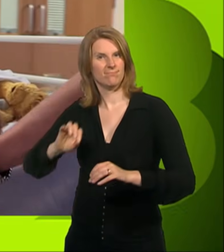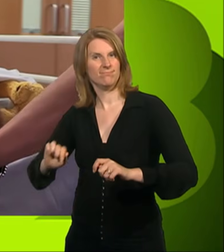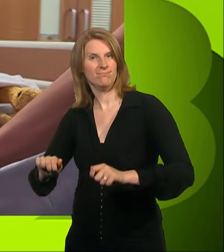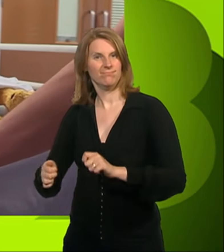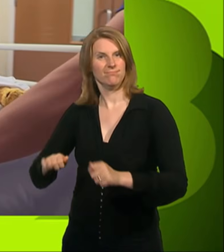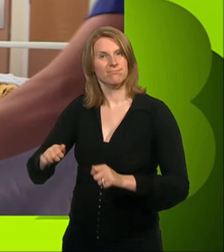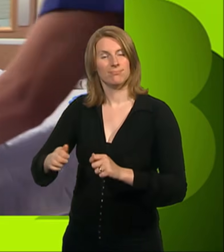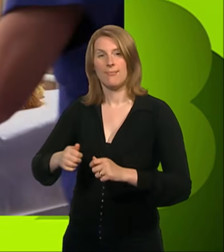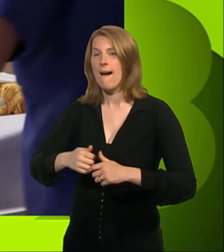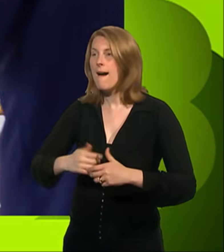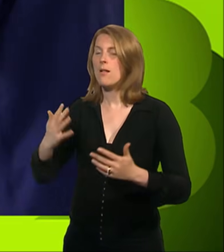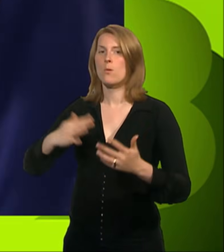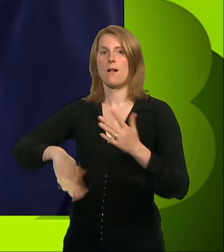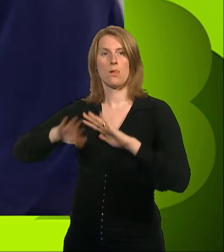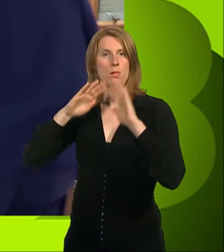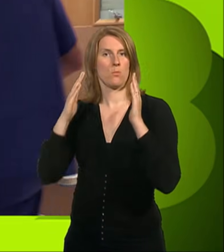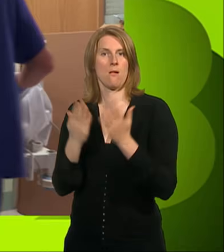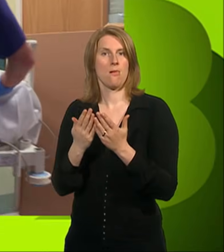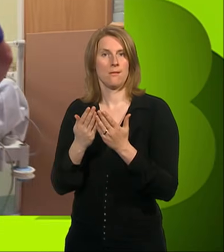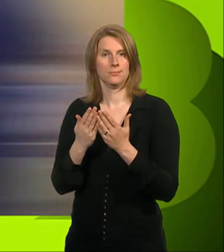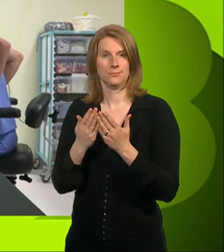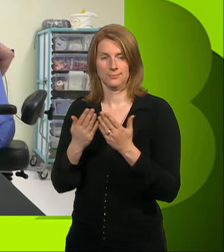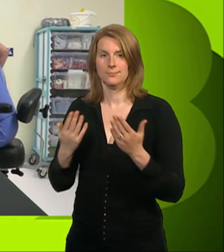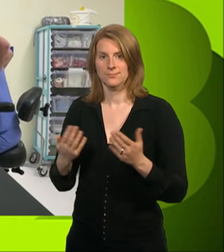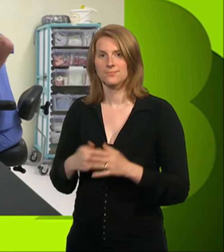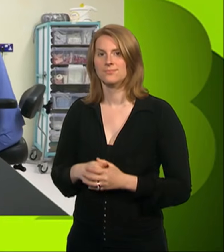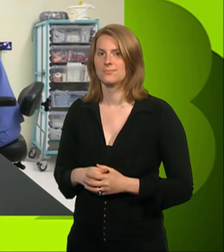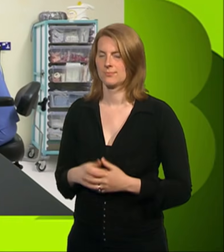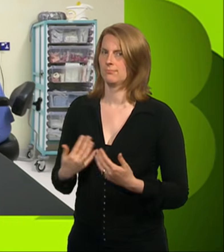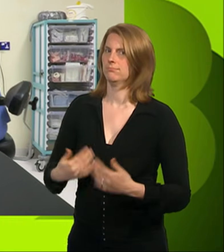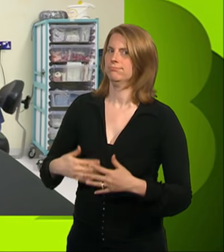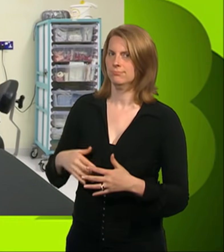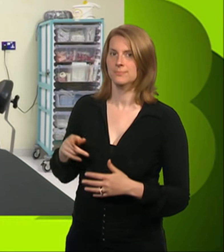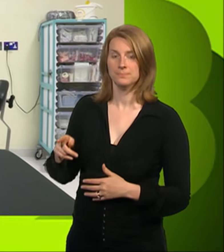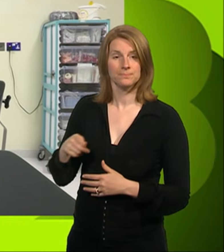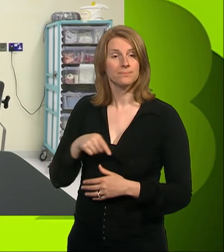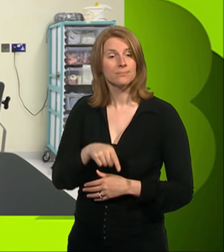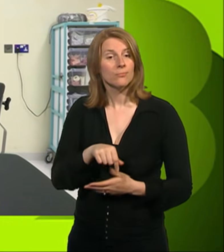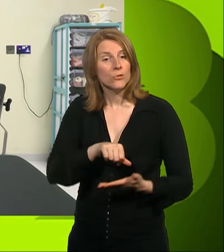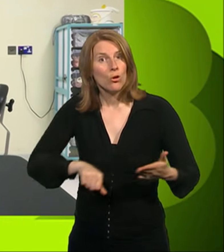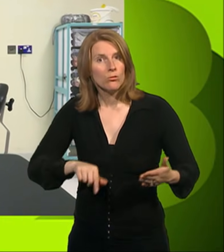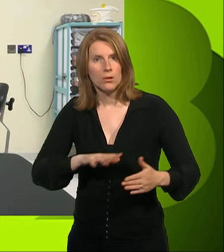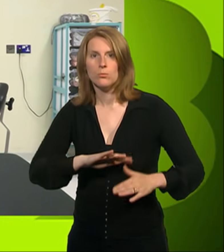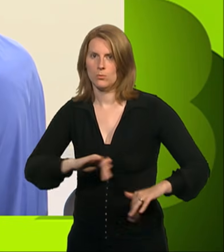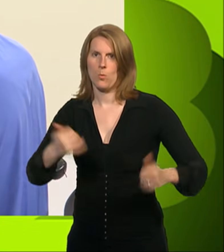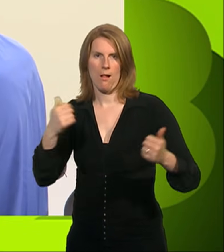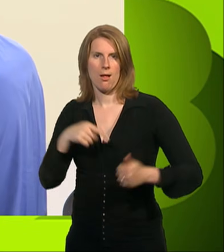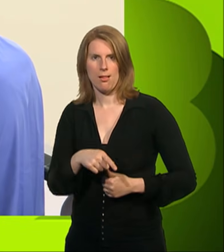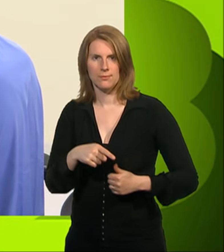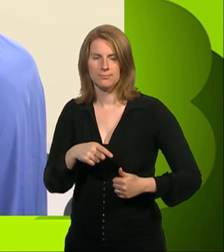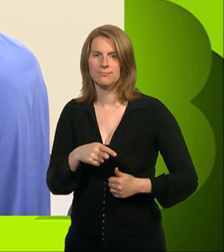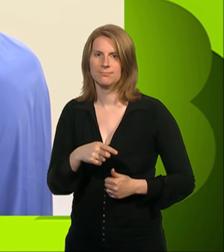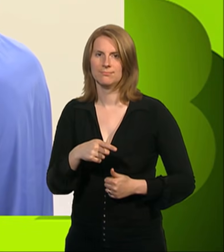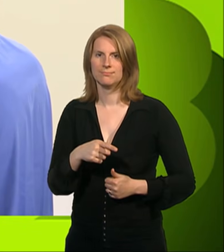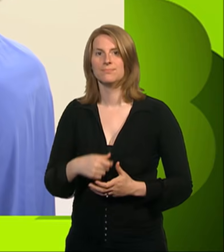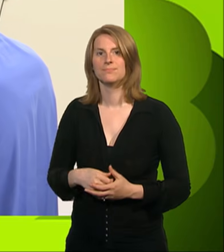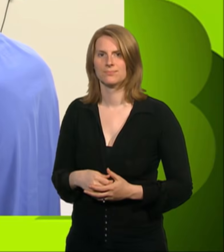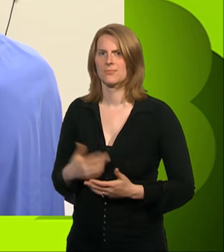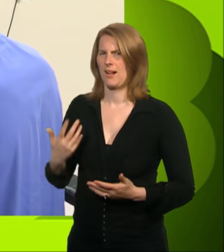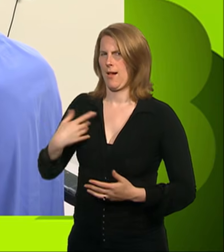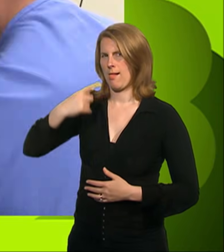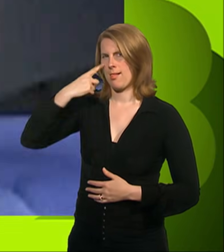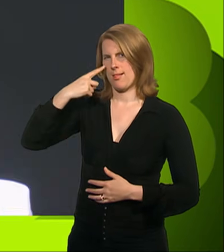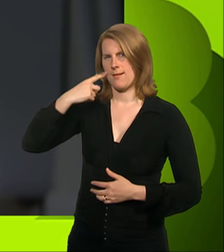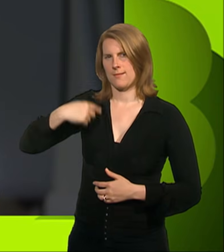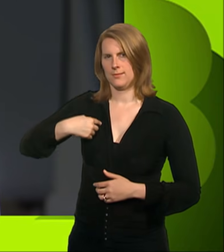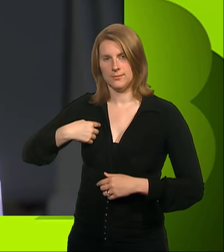Thomas's surgery has gone well, so he's off back to the ward. And now it's my turn. I've never used this before, and I've got a